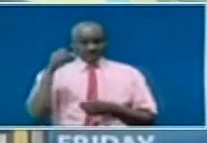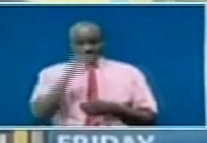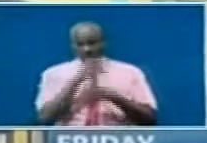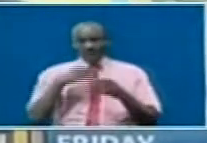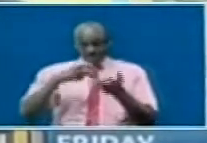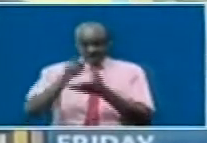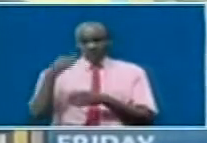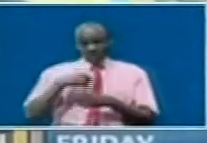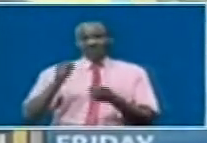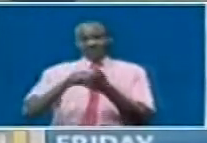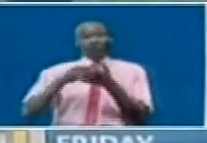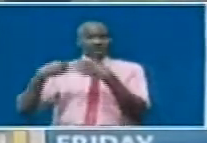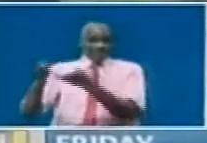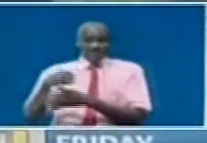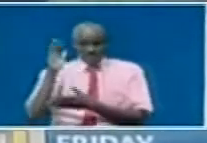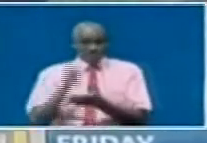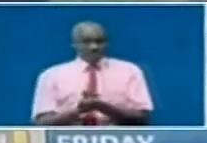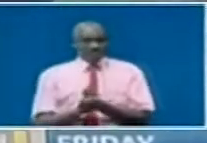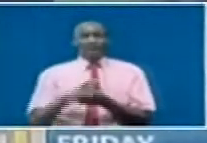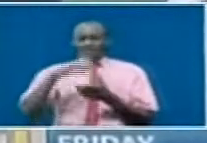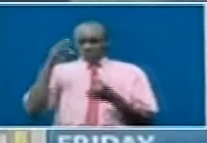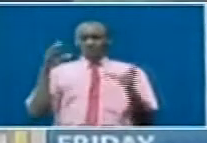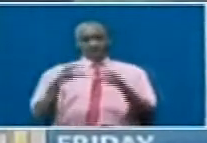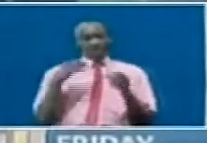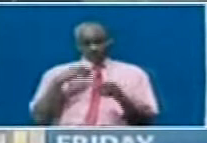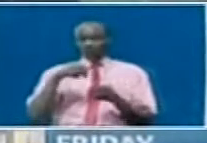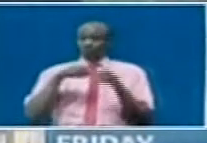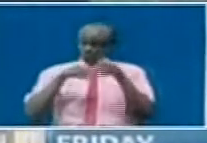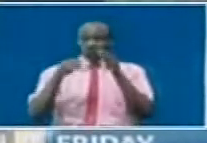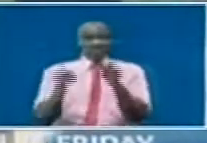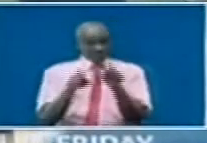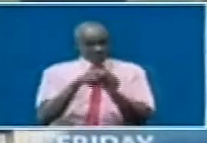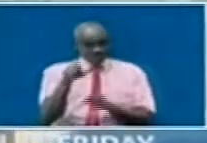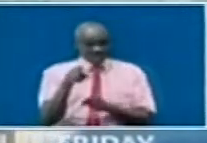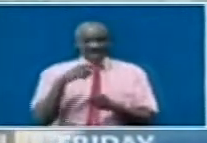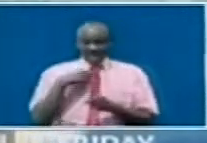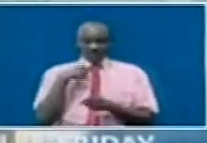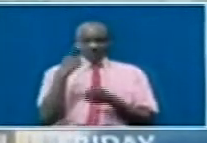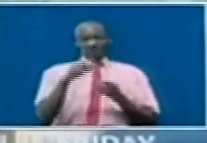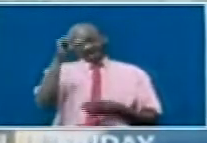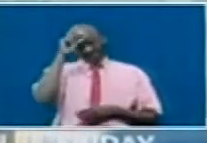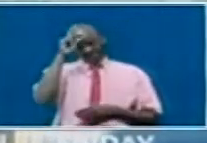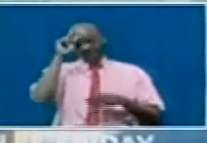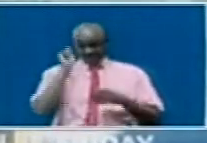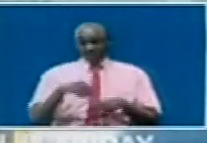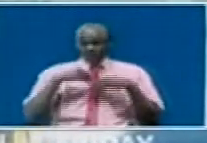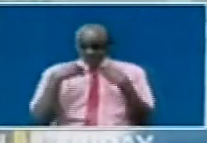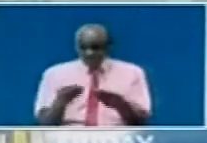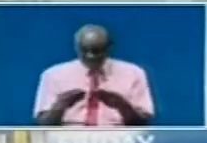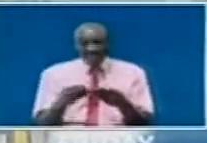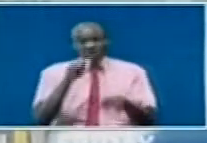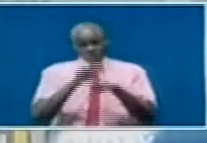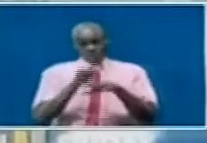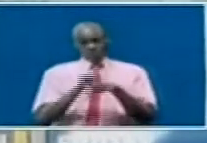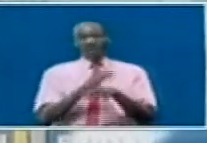the excess power. With more companies going off-grid, it sounds an alarm bell to the government to provide affordable power.